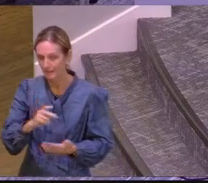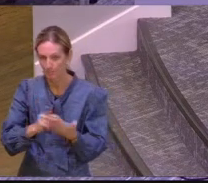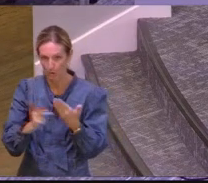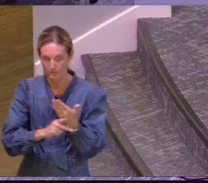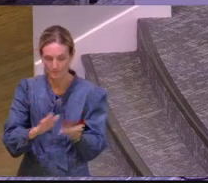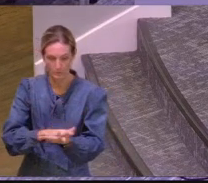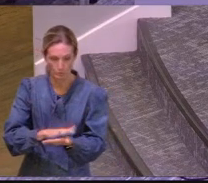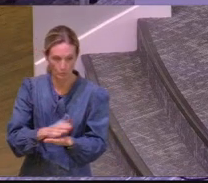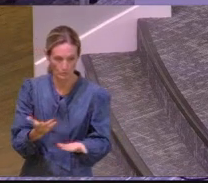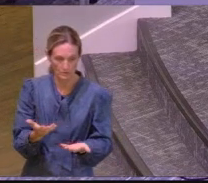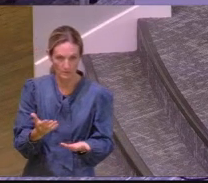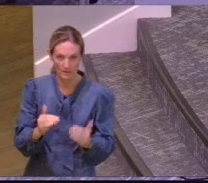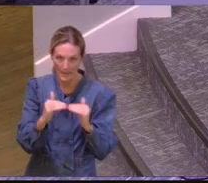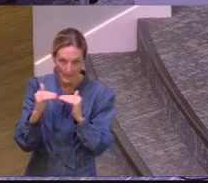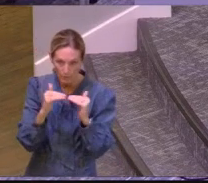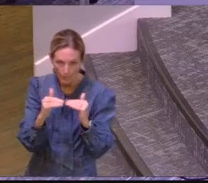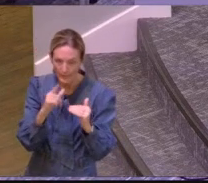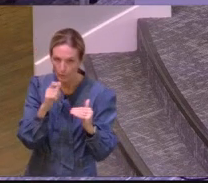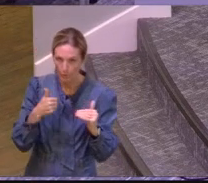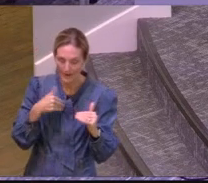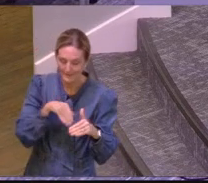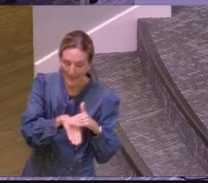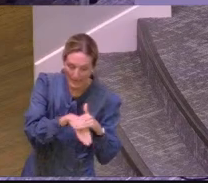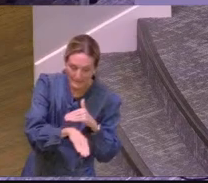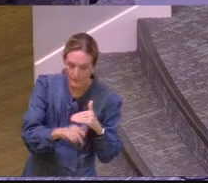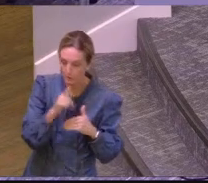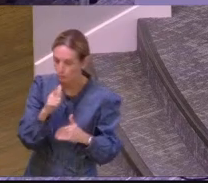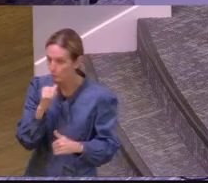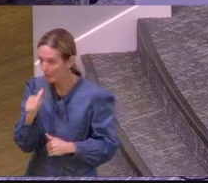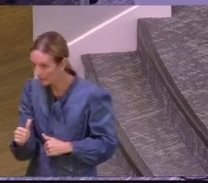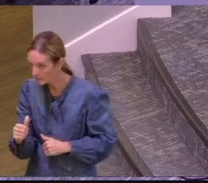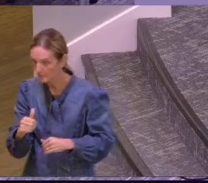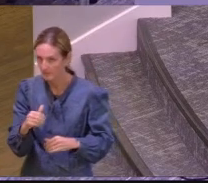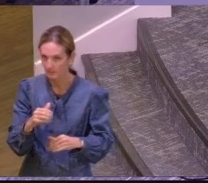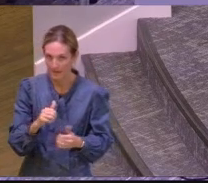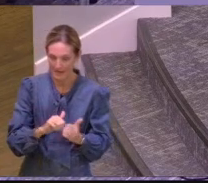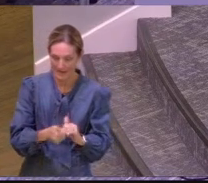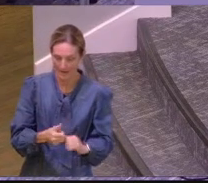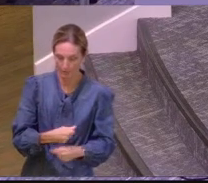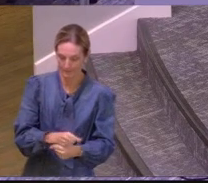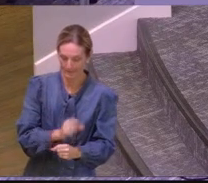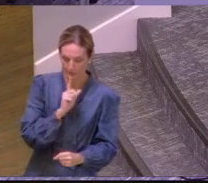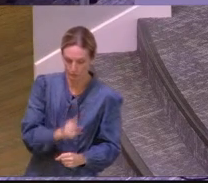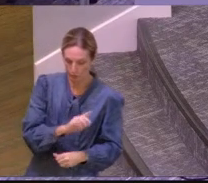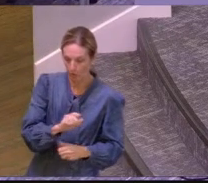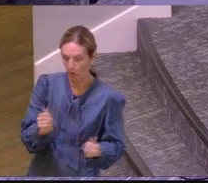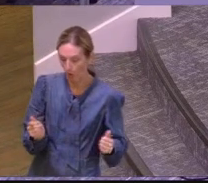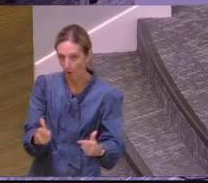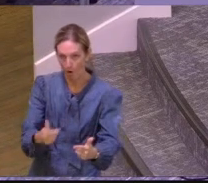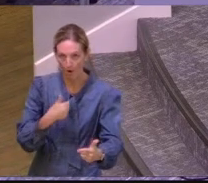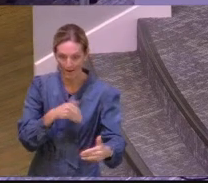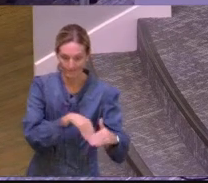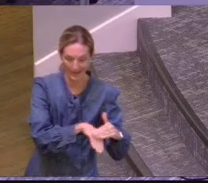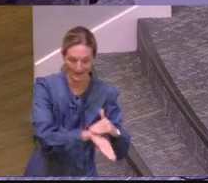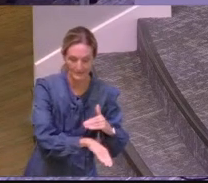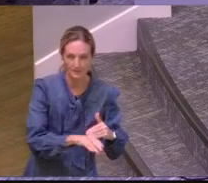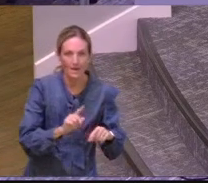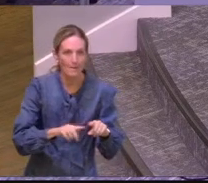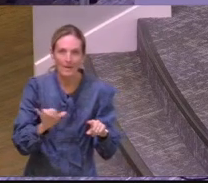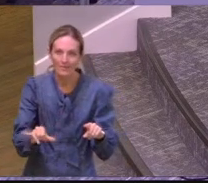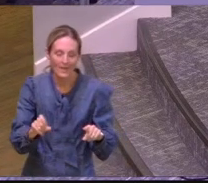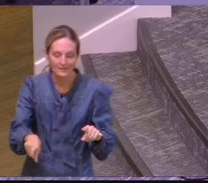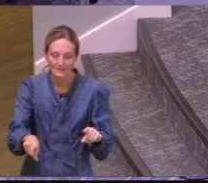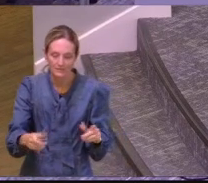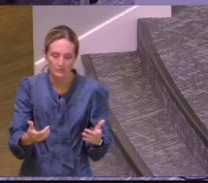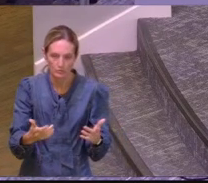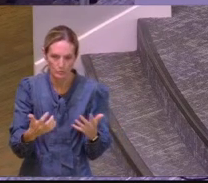has become an equity issue of who has access. So how do we make sure that, but those are all things that can easily be worked through. They just